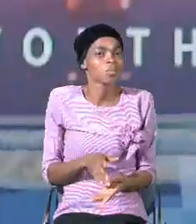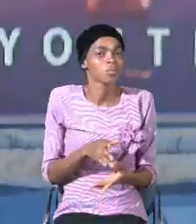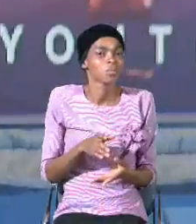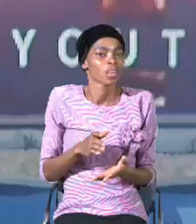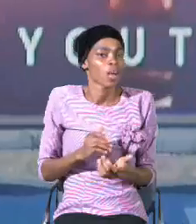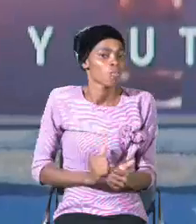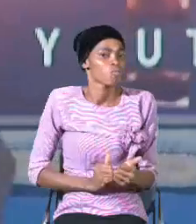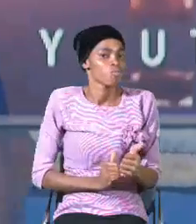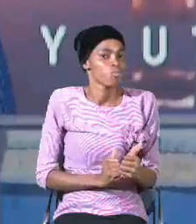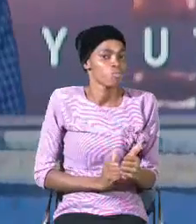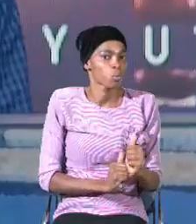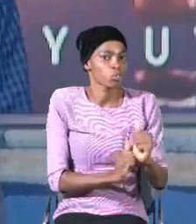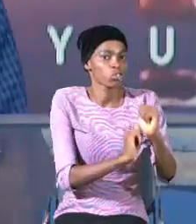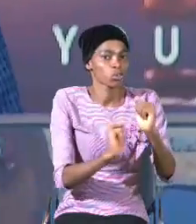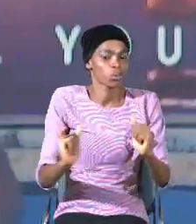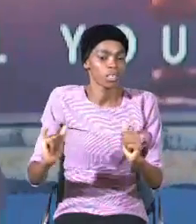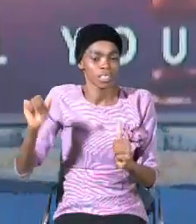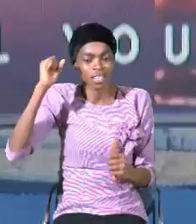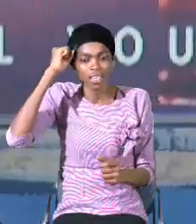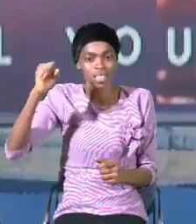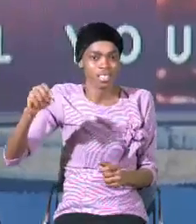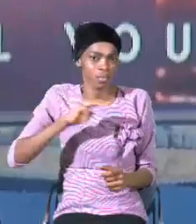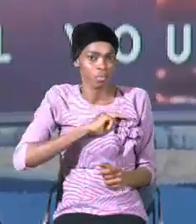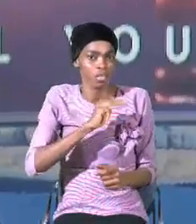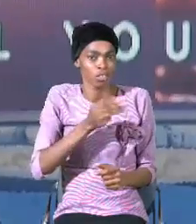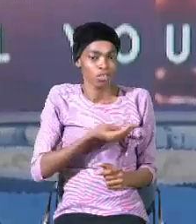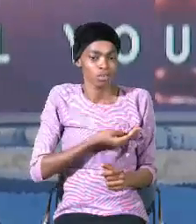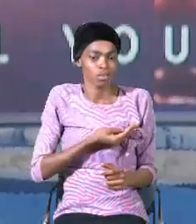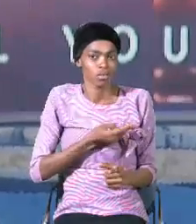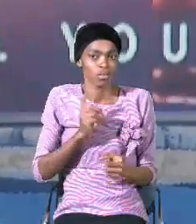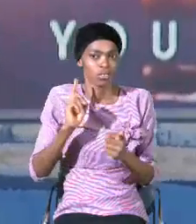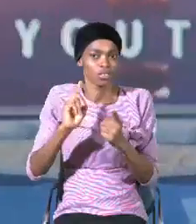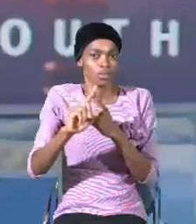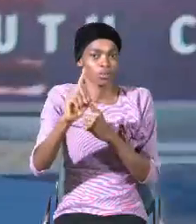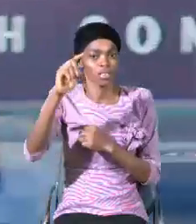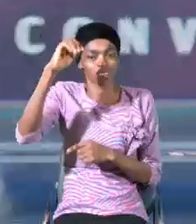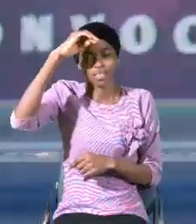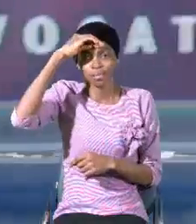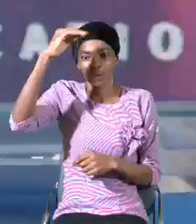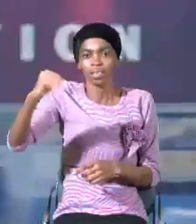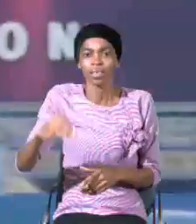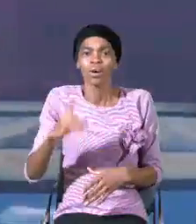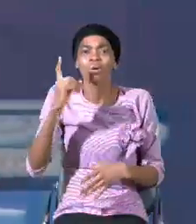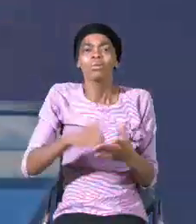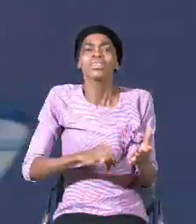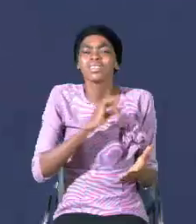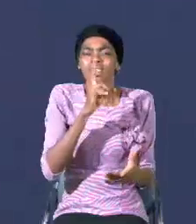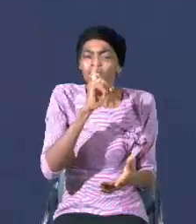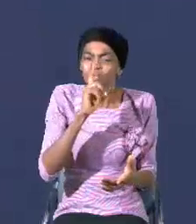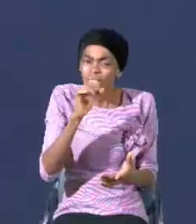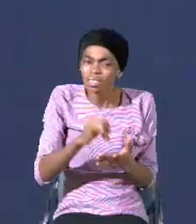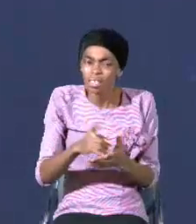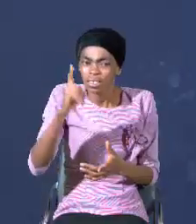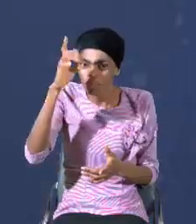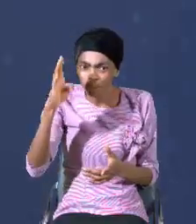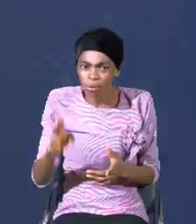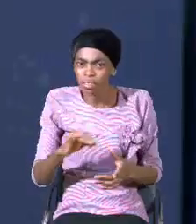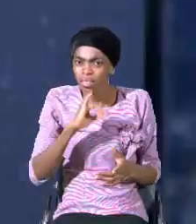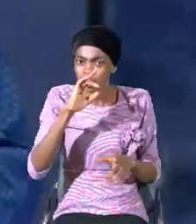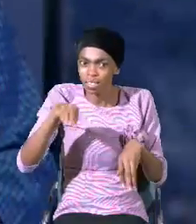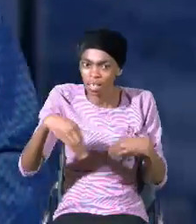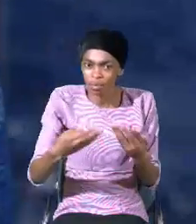mission towards men. Our reassurance. What reassurance has the Lord given you? Number 1,